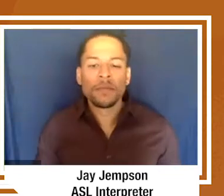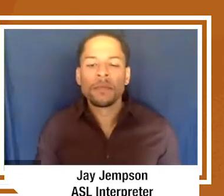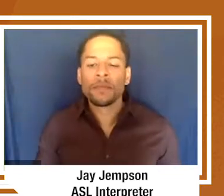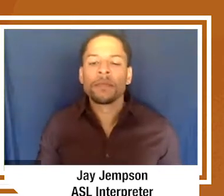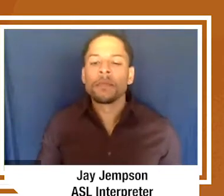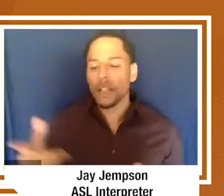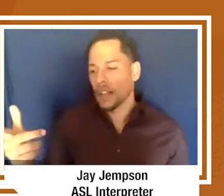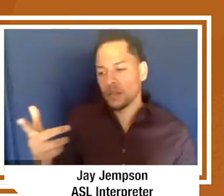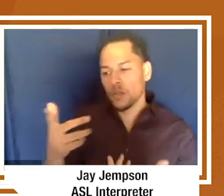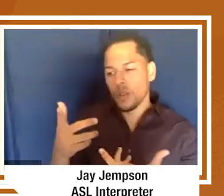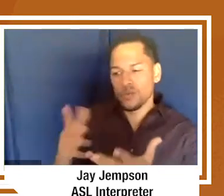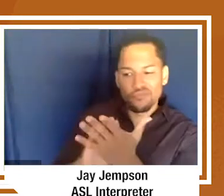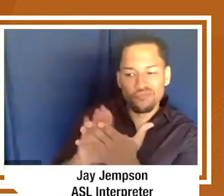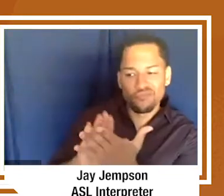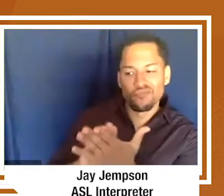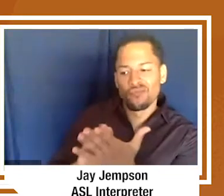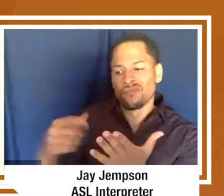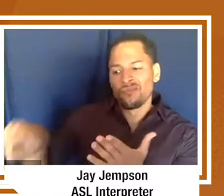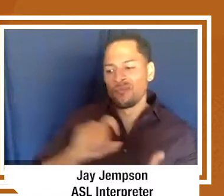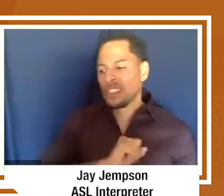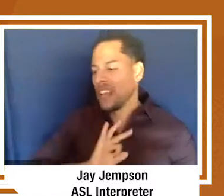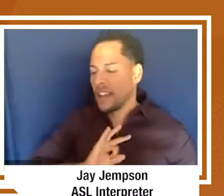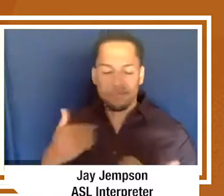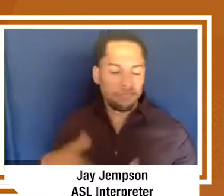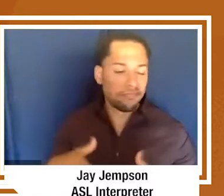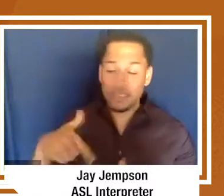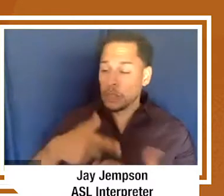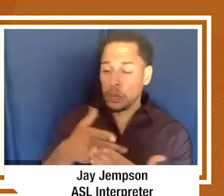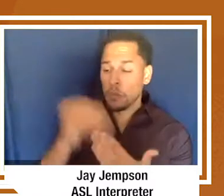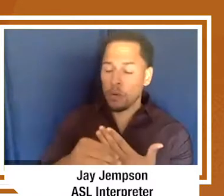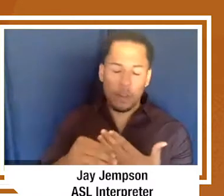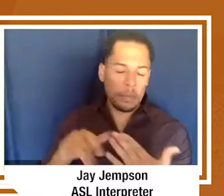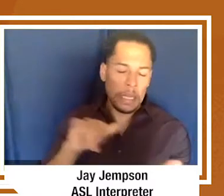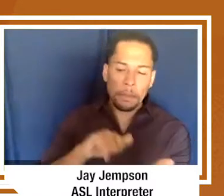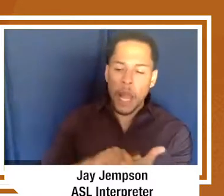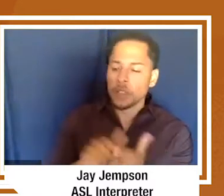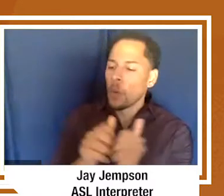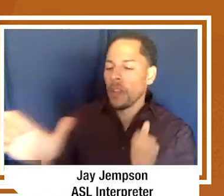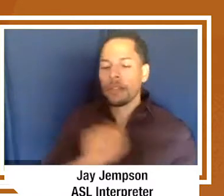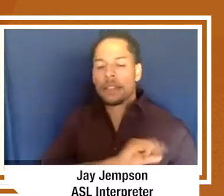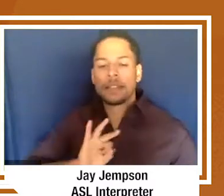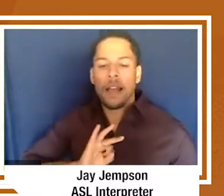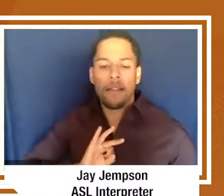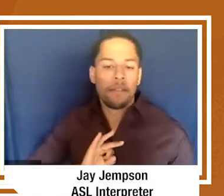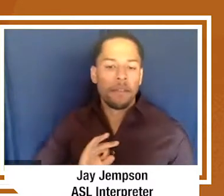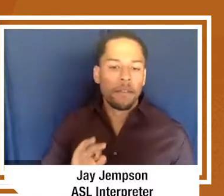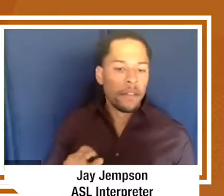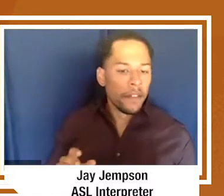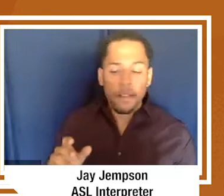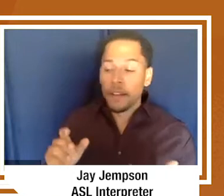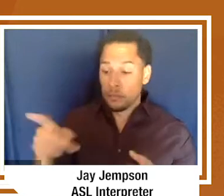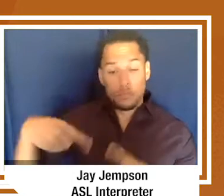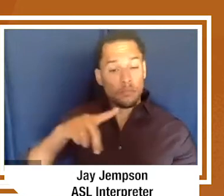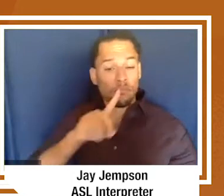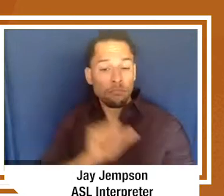IABD staff. You know, I always feel uplifted by them, and I always, you know, and we couldn't make this program possible without their help.